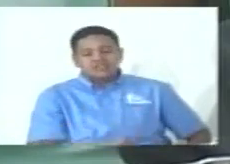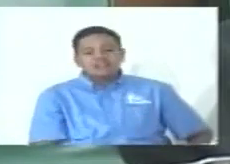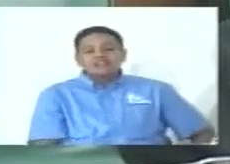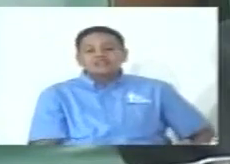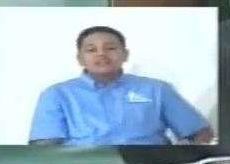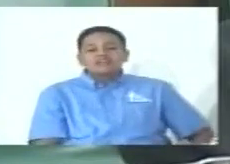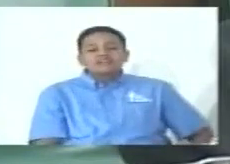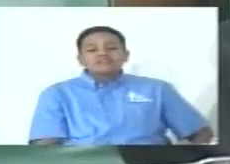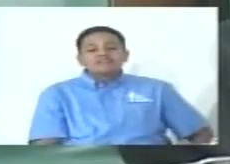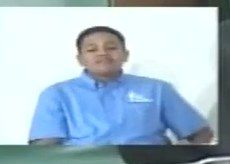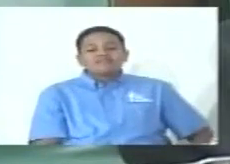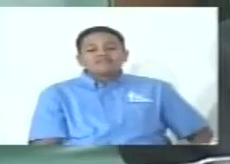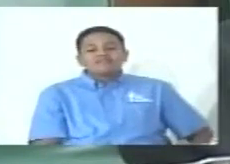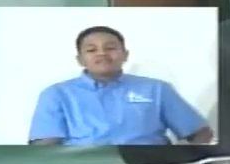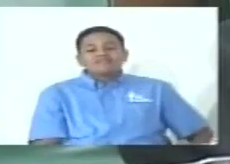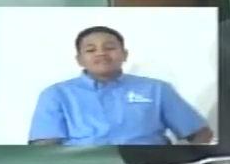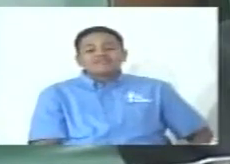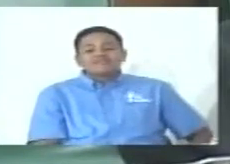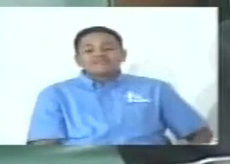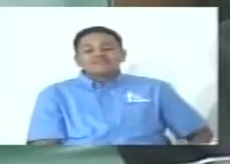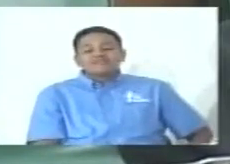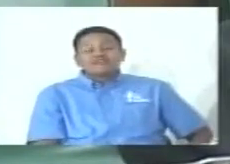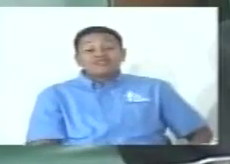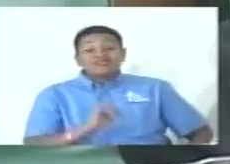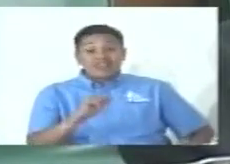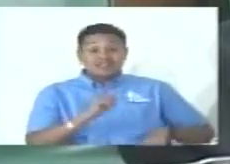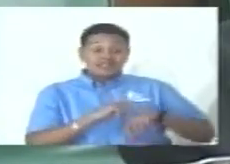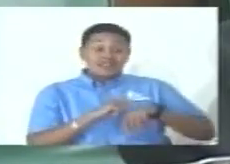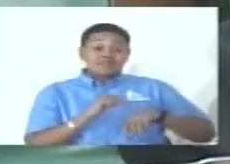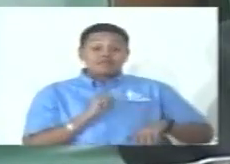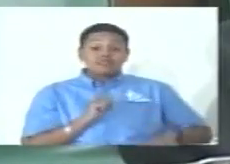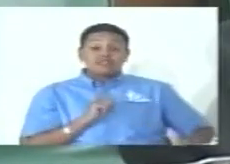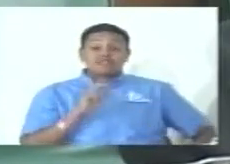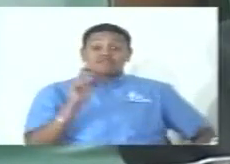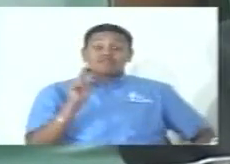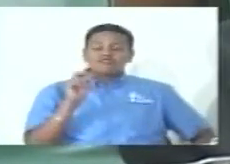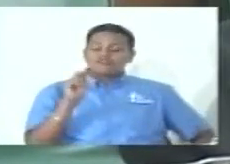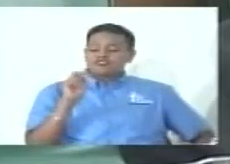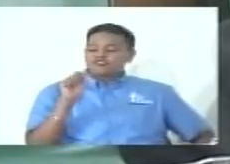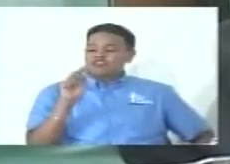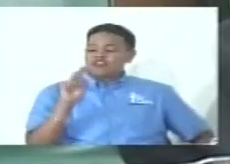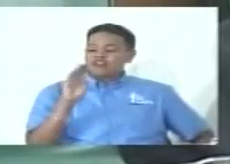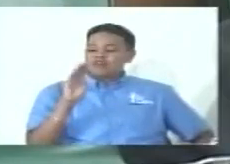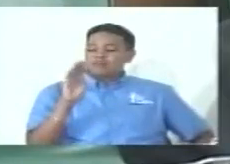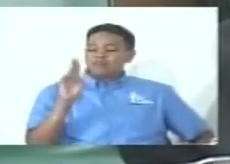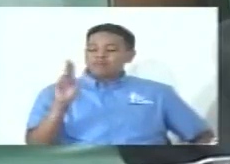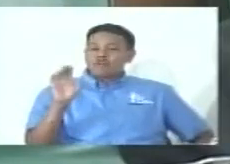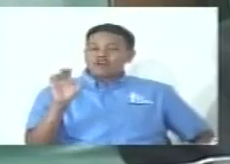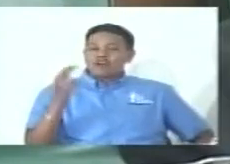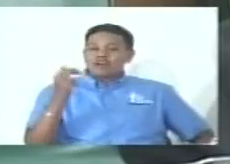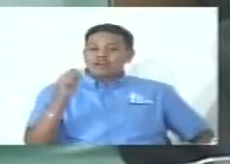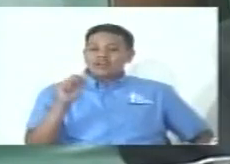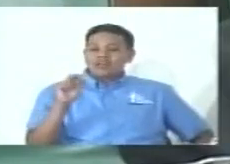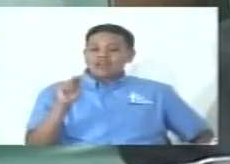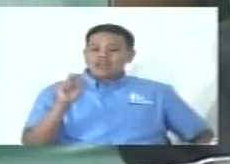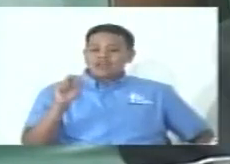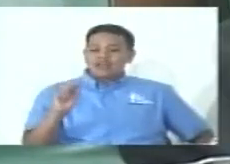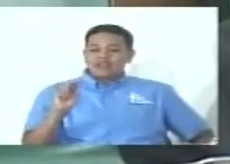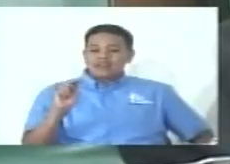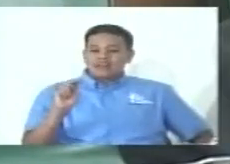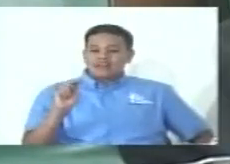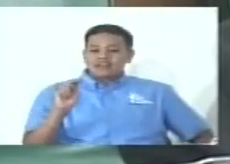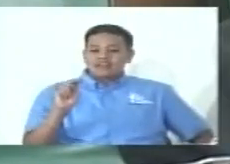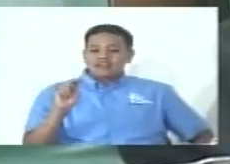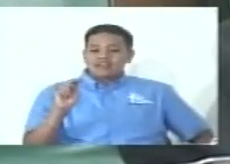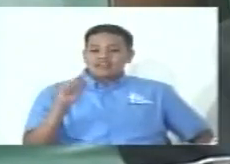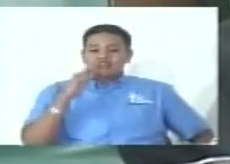because myself and Donald Buchanan were assigned in